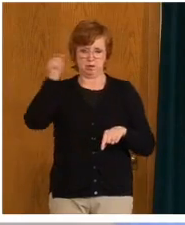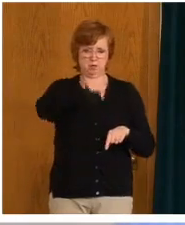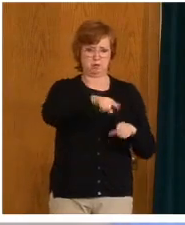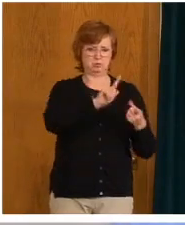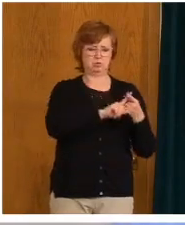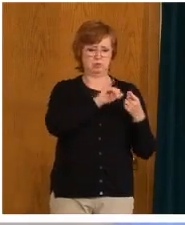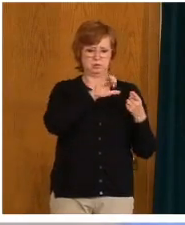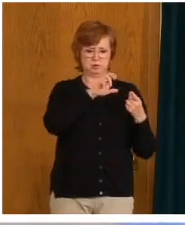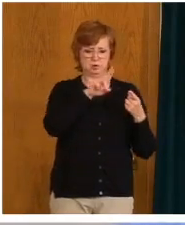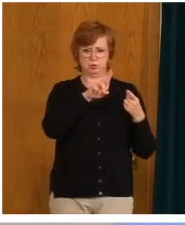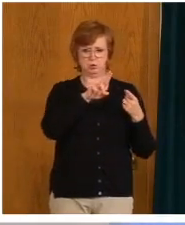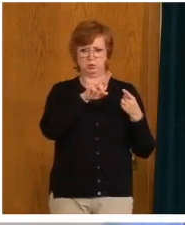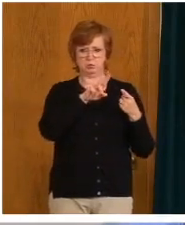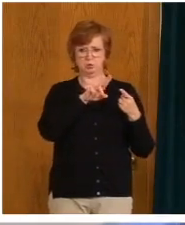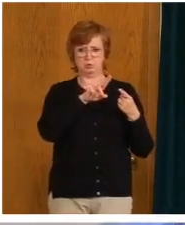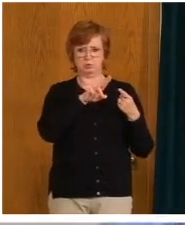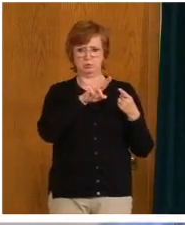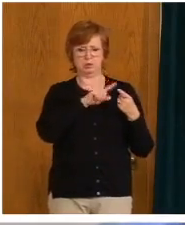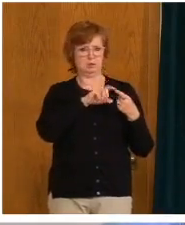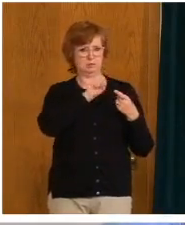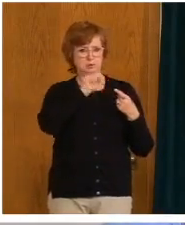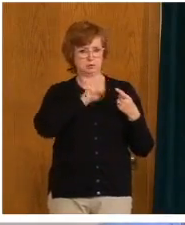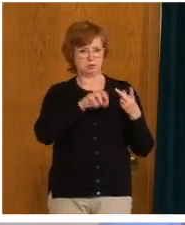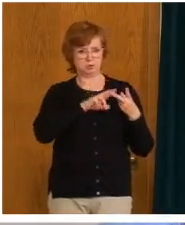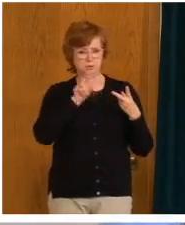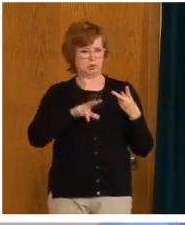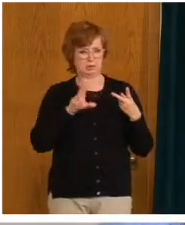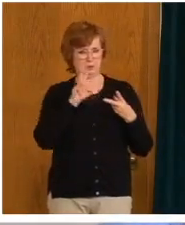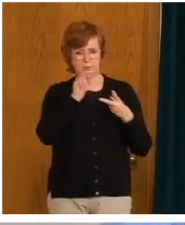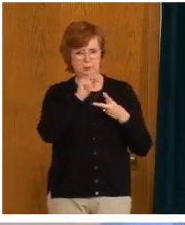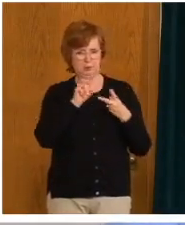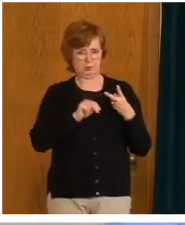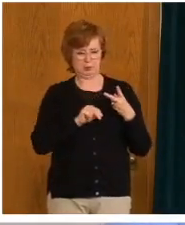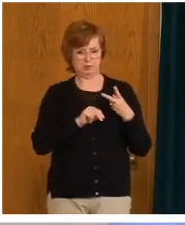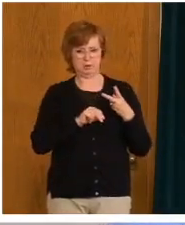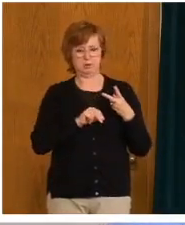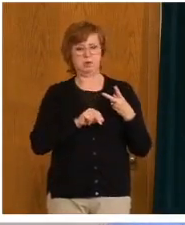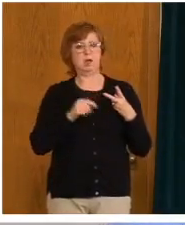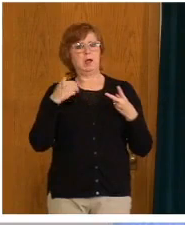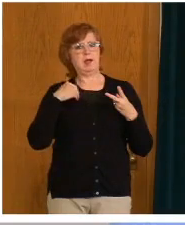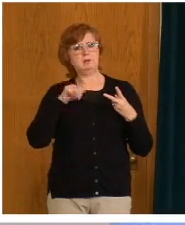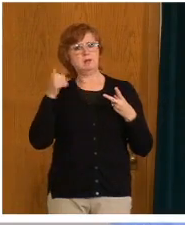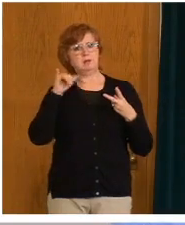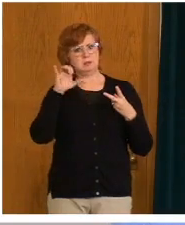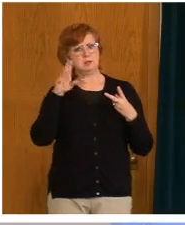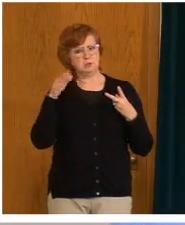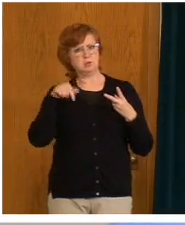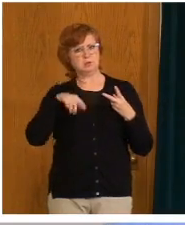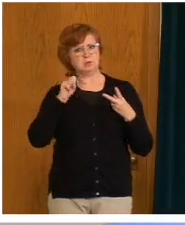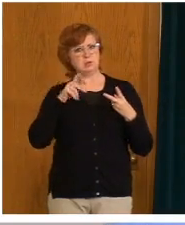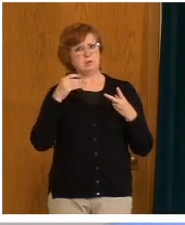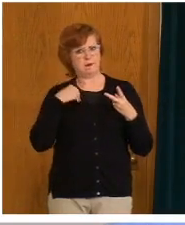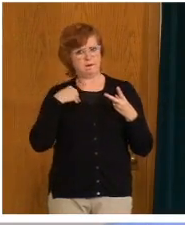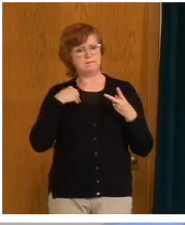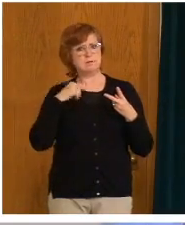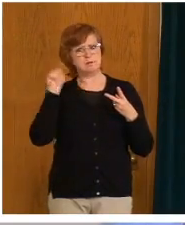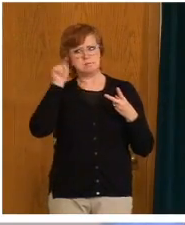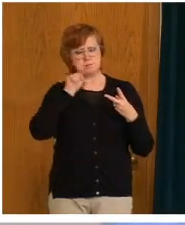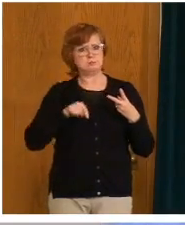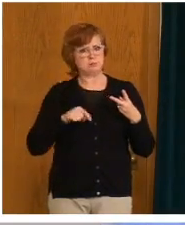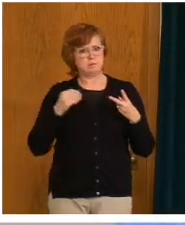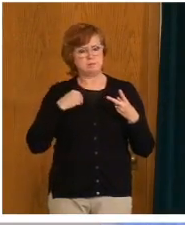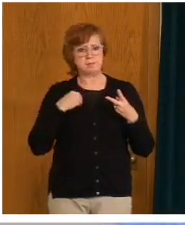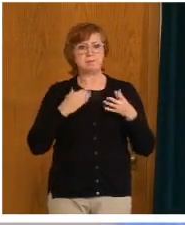an ICU that's likely not Saskatoon or Regina, because as you know, we have capacity outside of that. And then the plan is to look on a